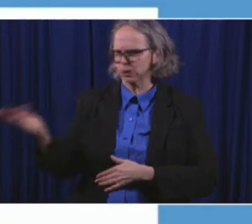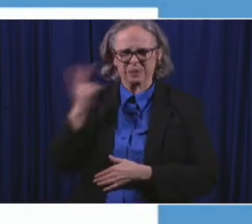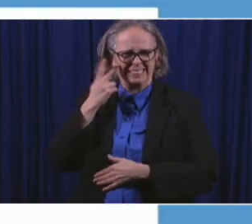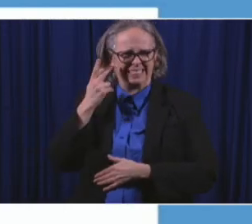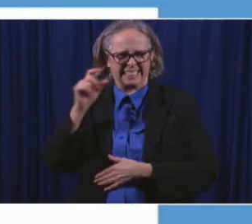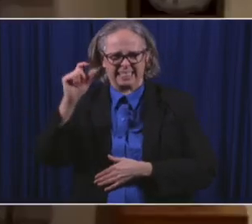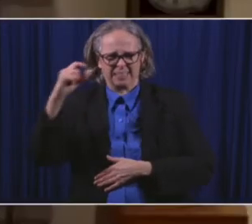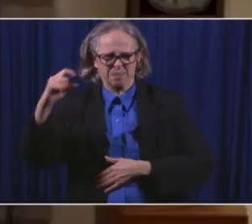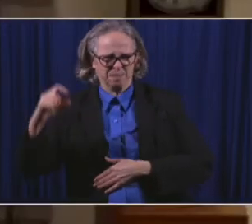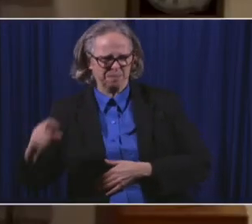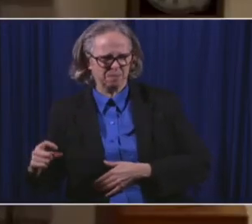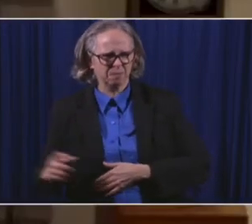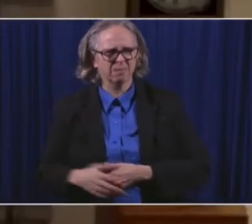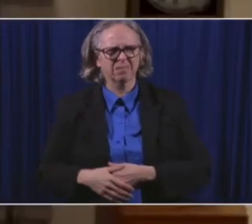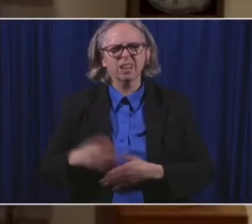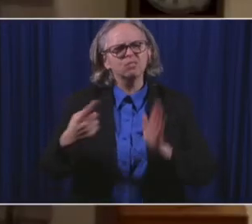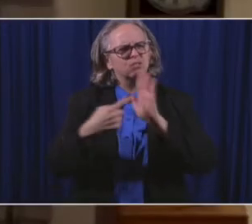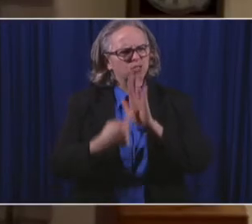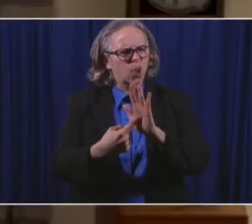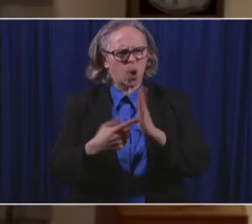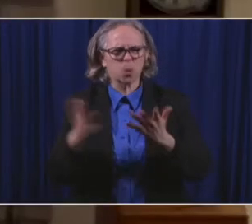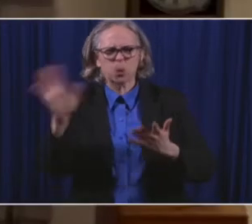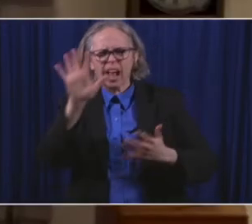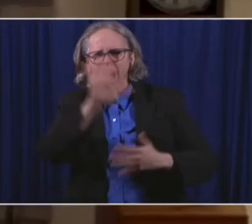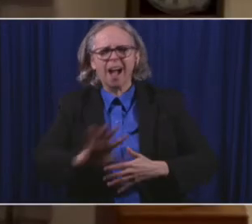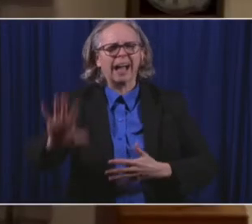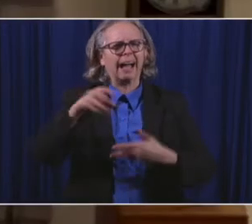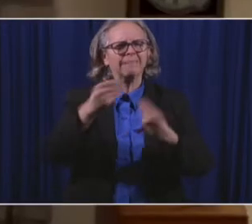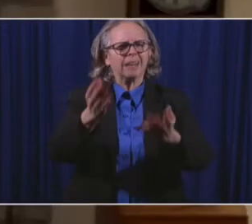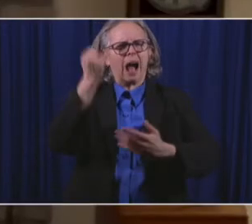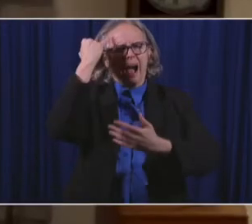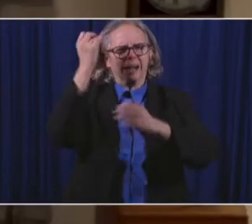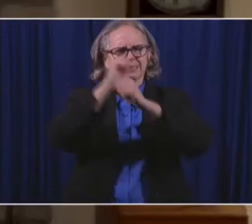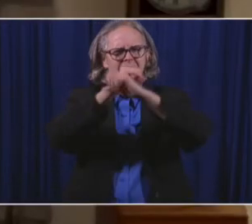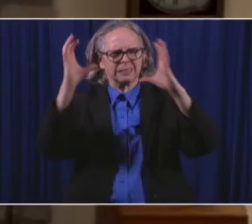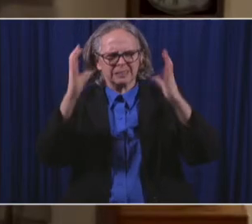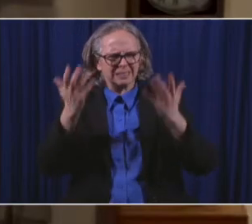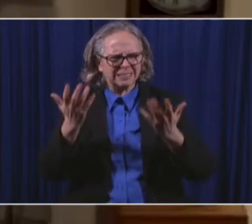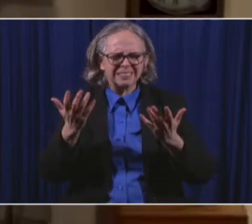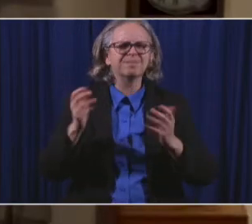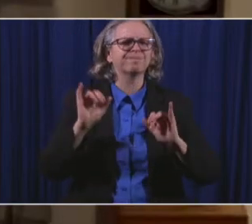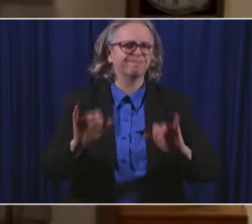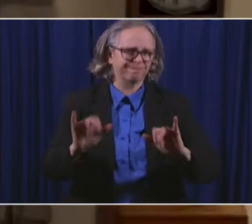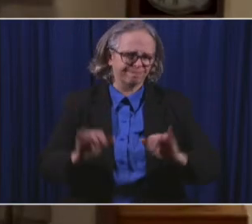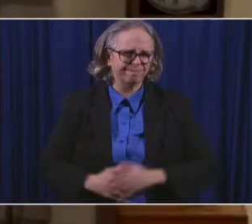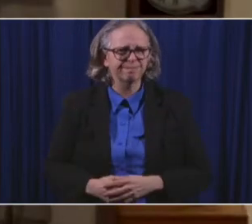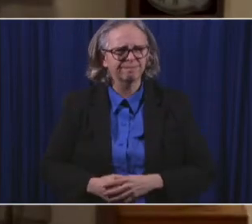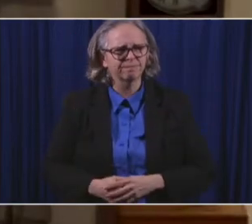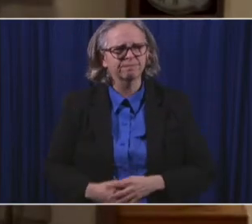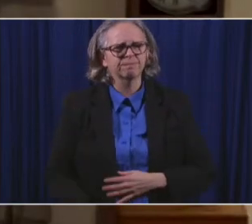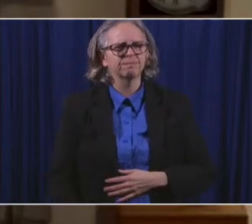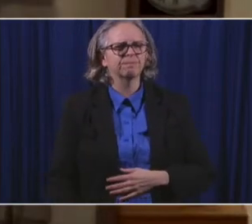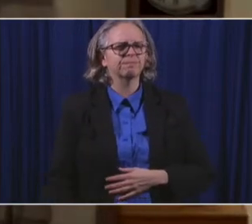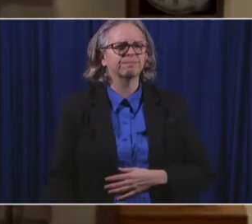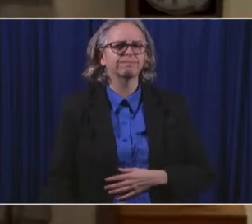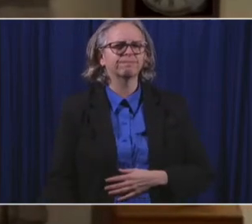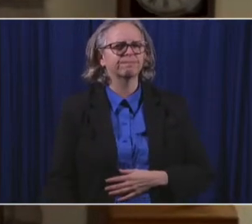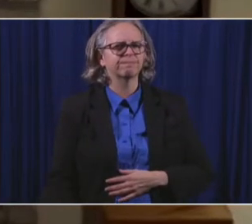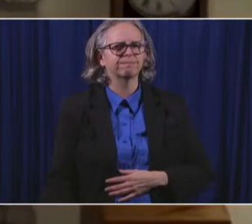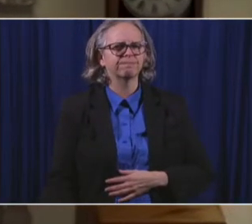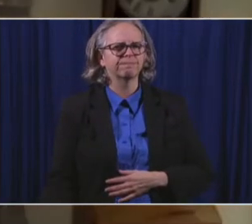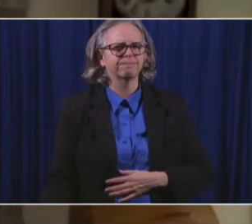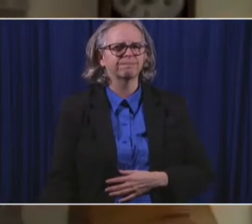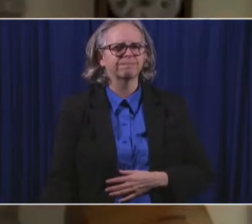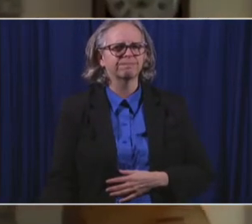from a spatial point of view to see what is going on in our districts. At the beginning of the pandemic, we had